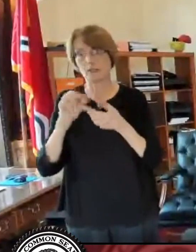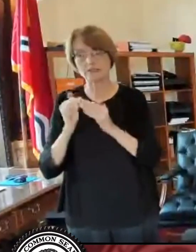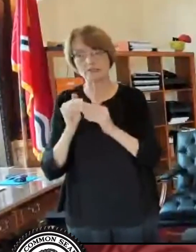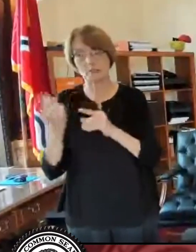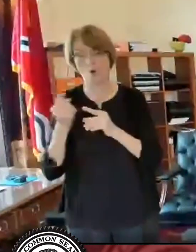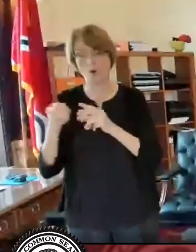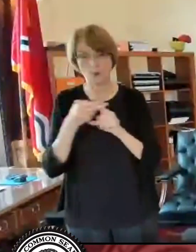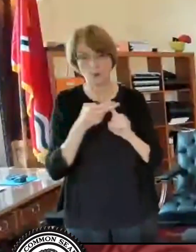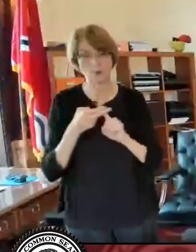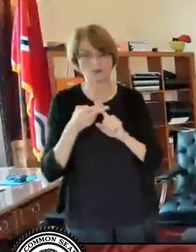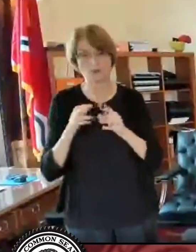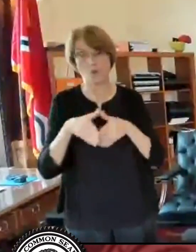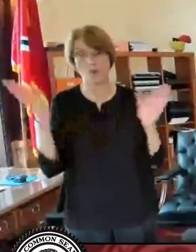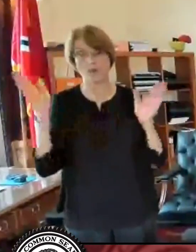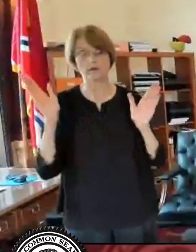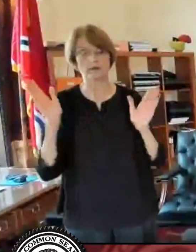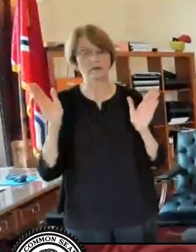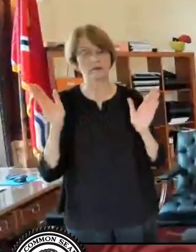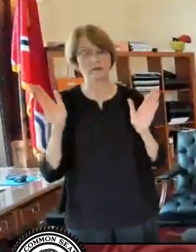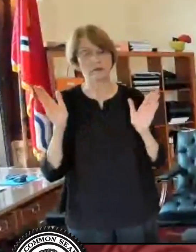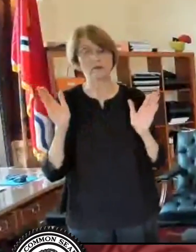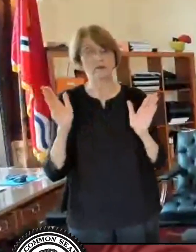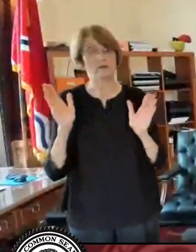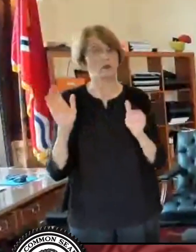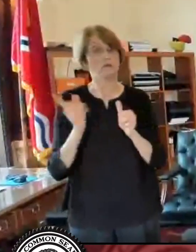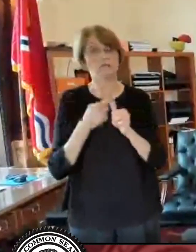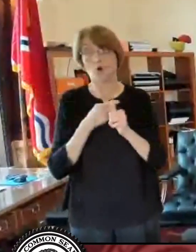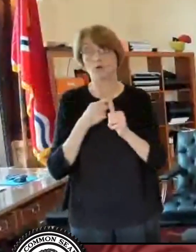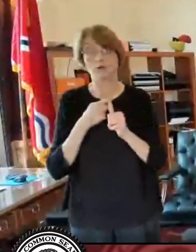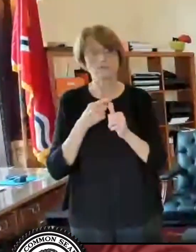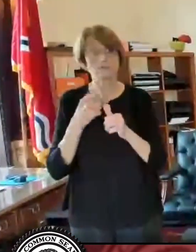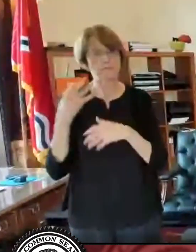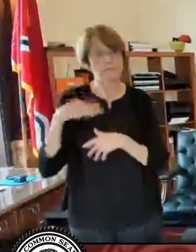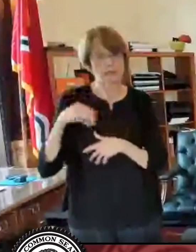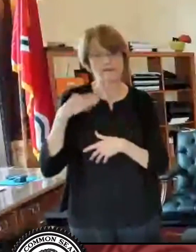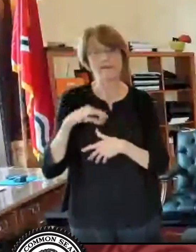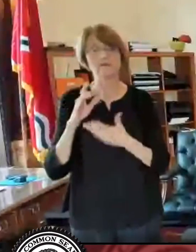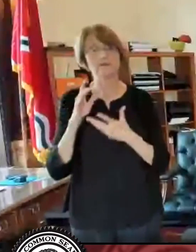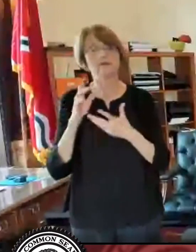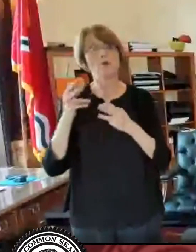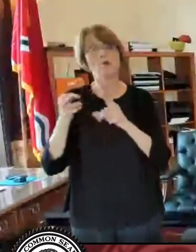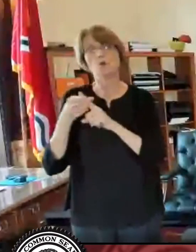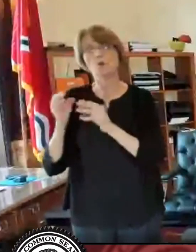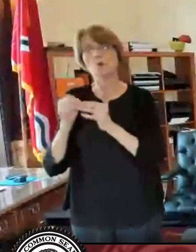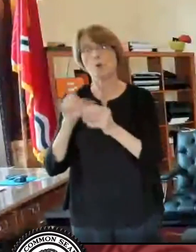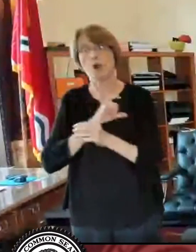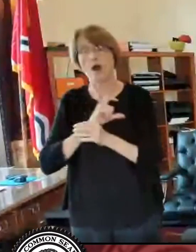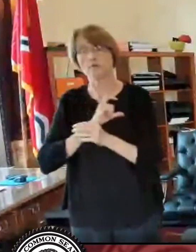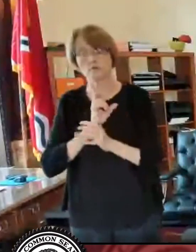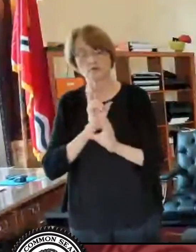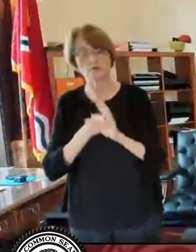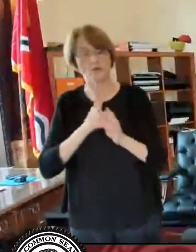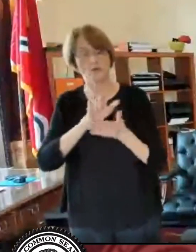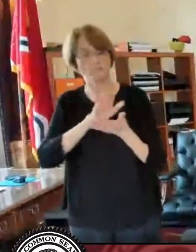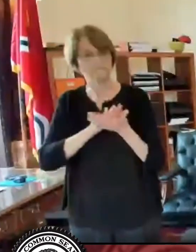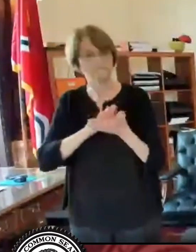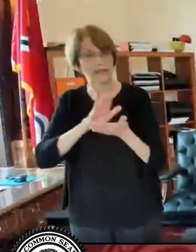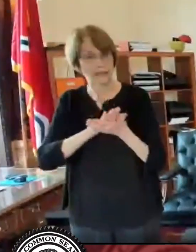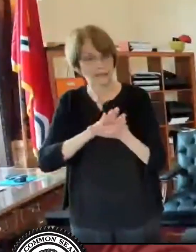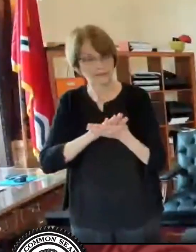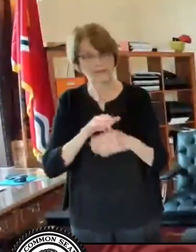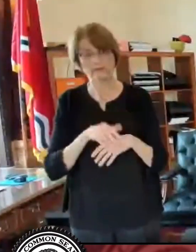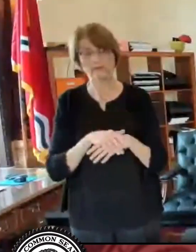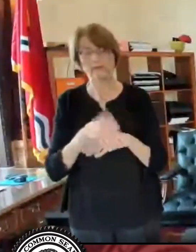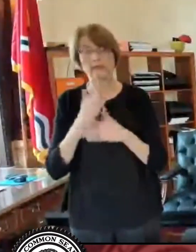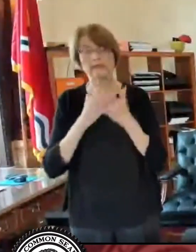will happen. One, we'll be able to recruit officers to go into our academy, but also that some experienced officers who